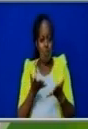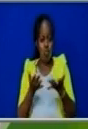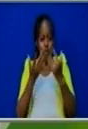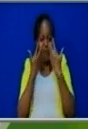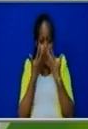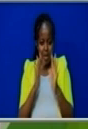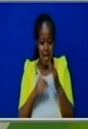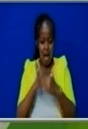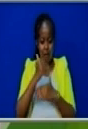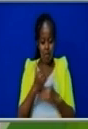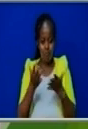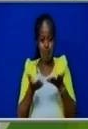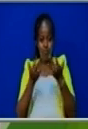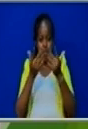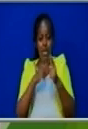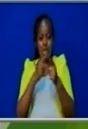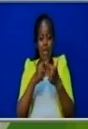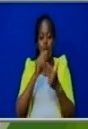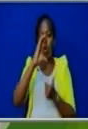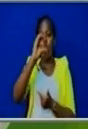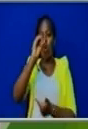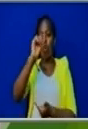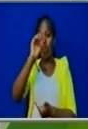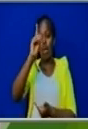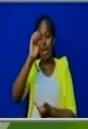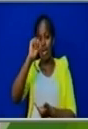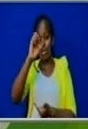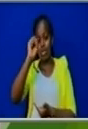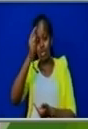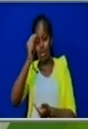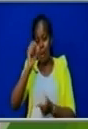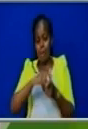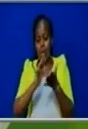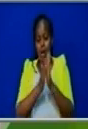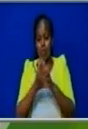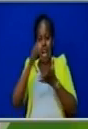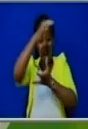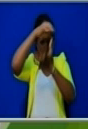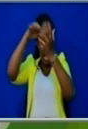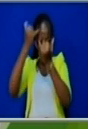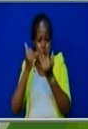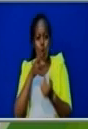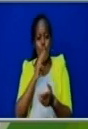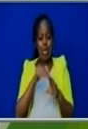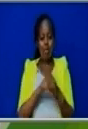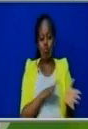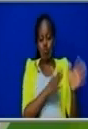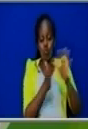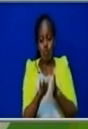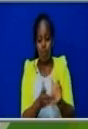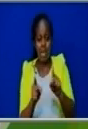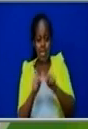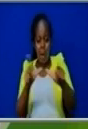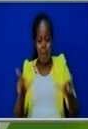after evaporating, Mhm. it condenses as clouds. So water in the ocean and lakes